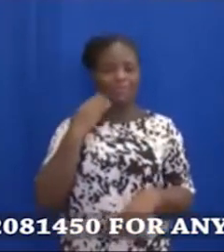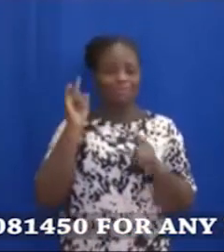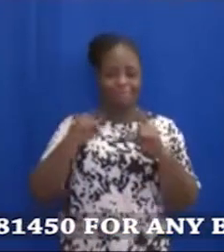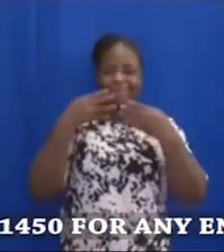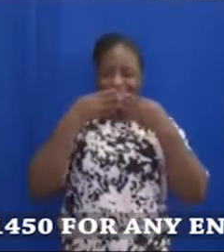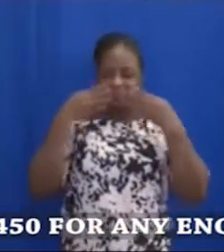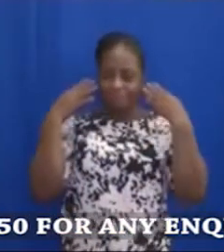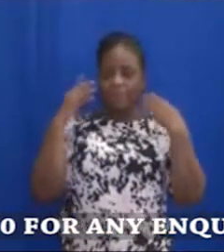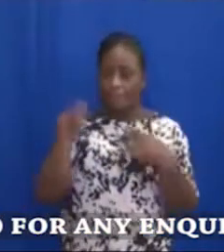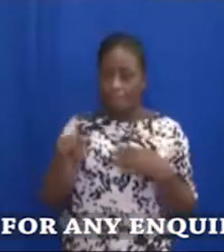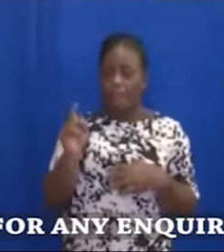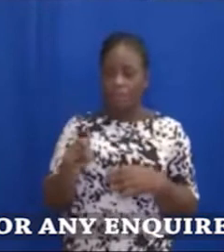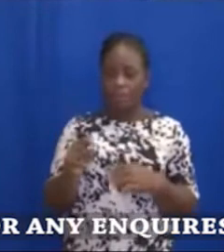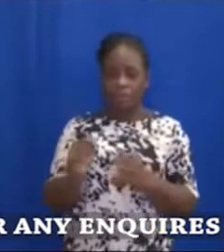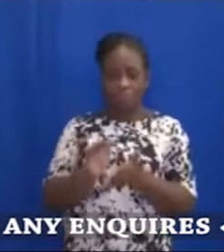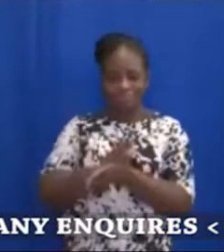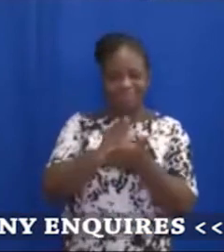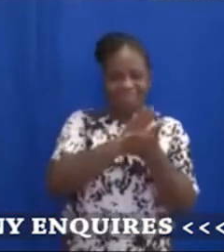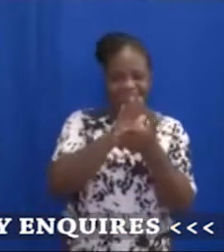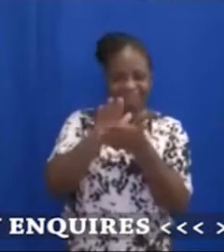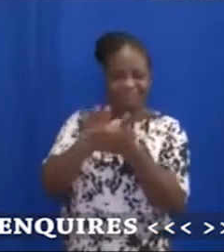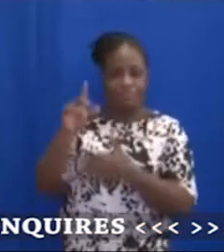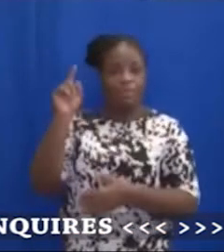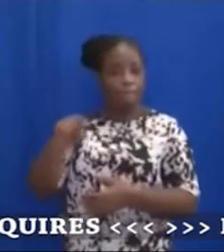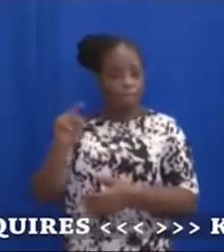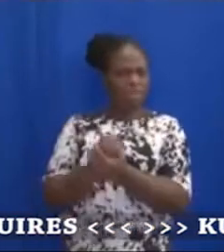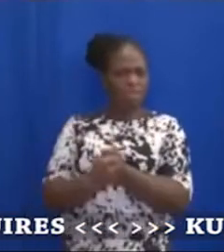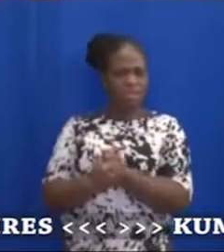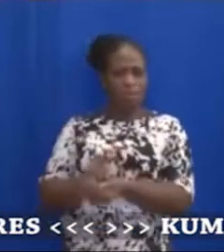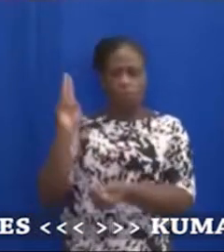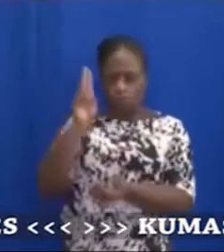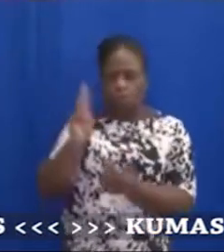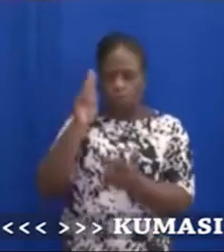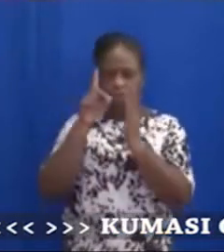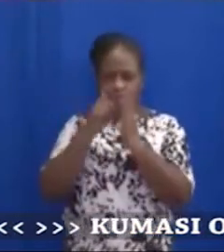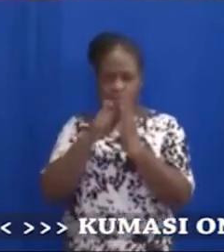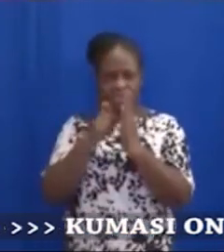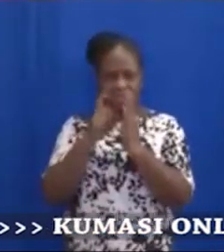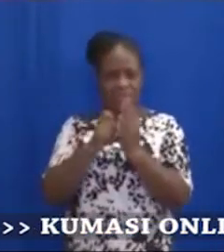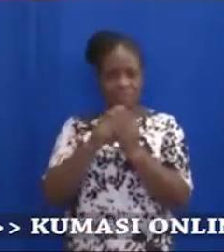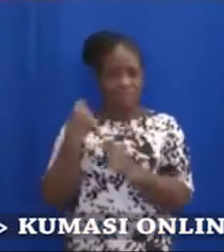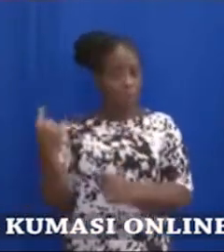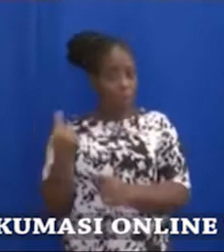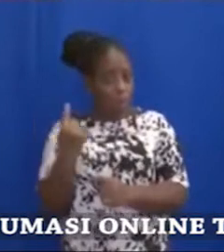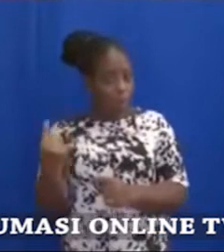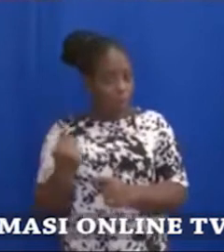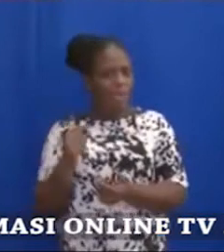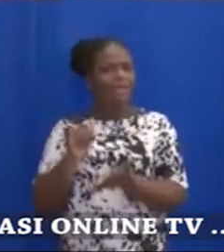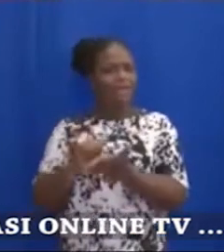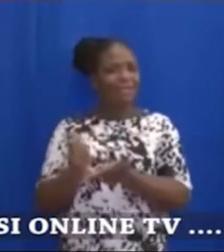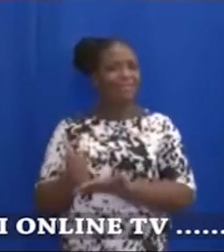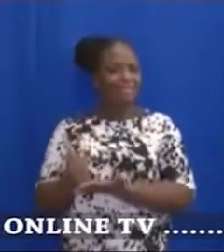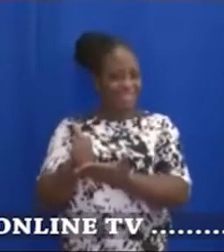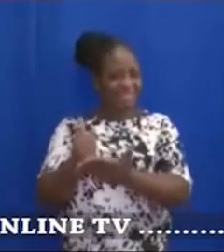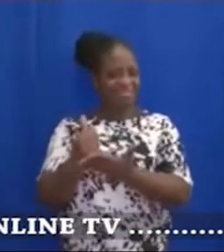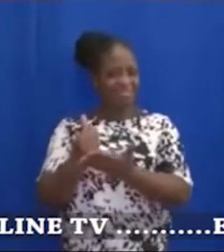mask, ni wɔ here wɔ he, fale, ni wɔ forward, ni wɔ ka sanitizer atwom